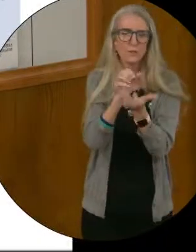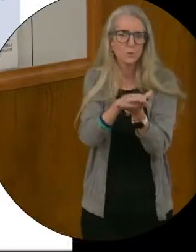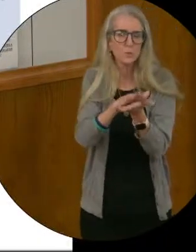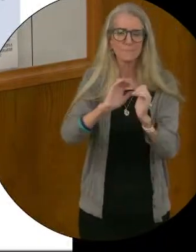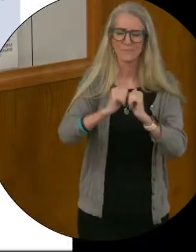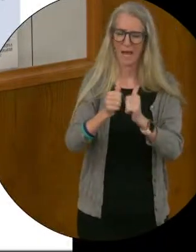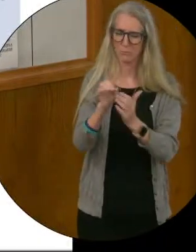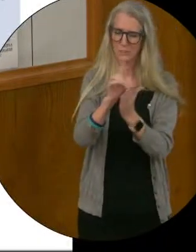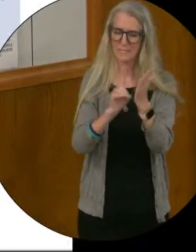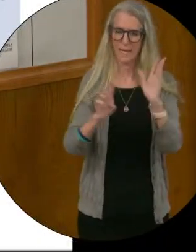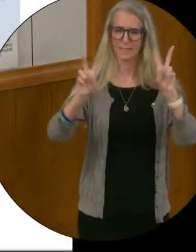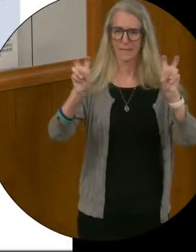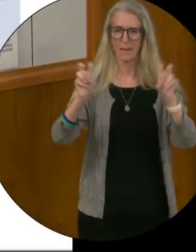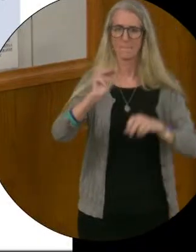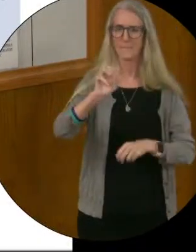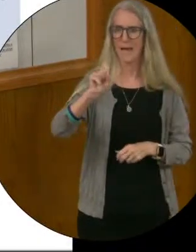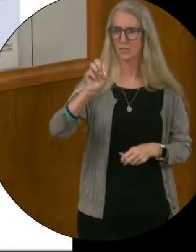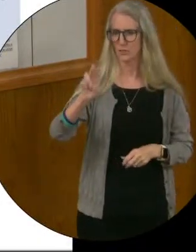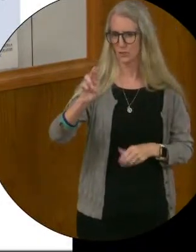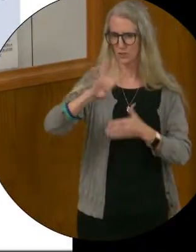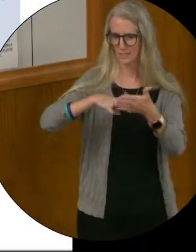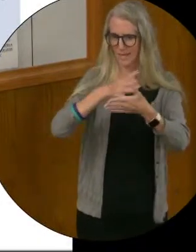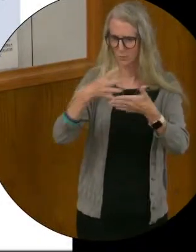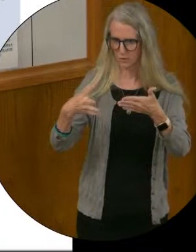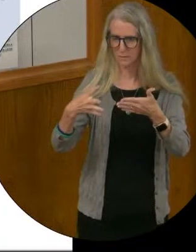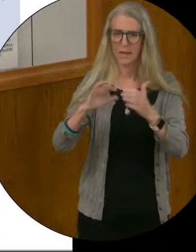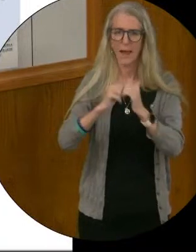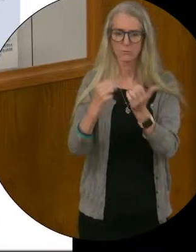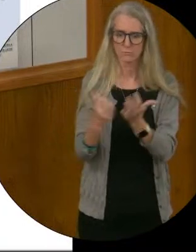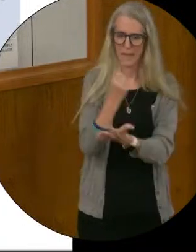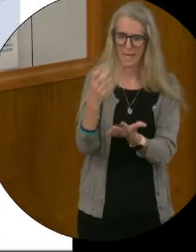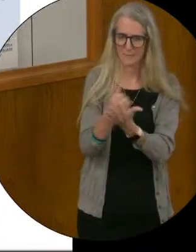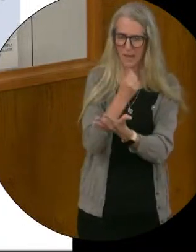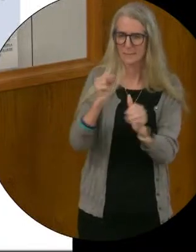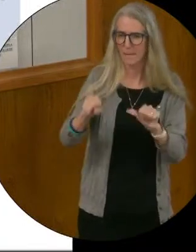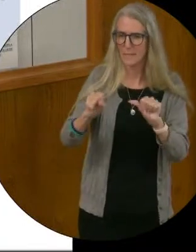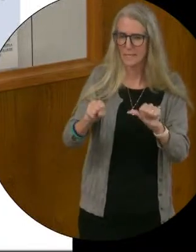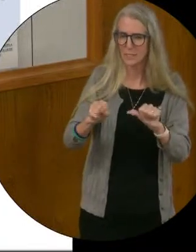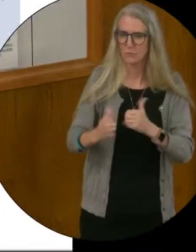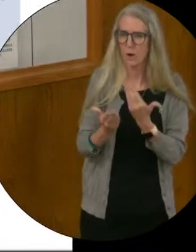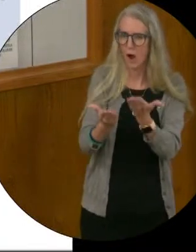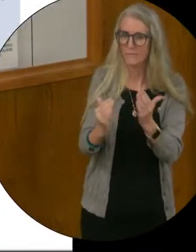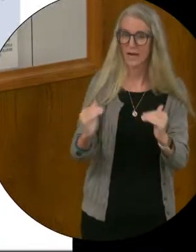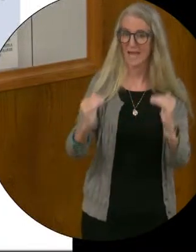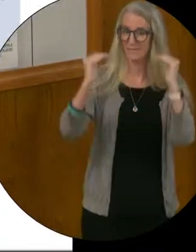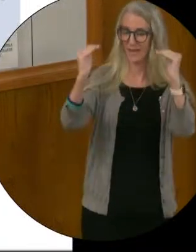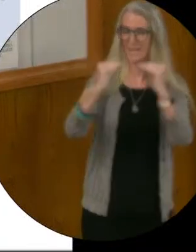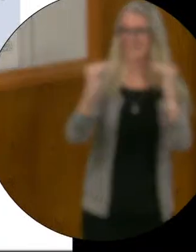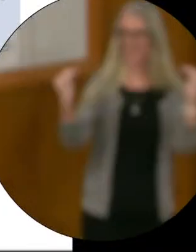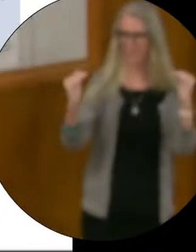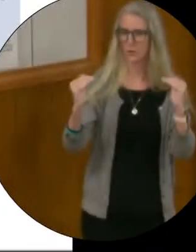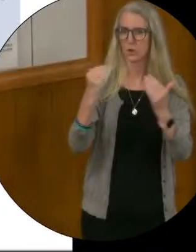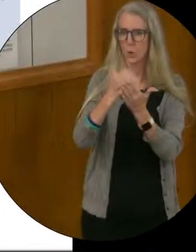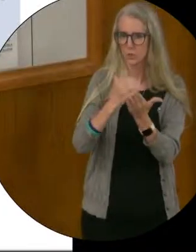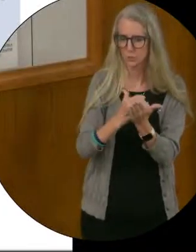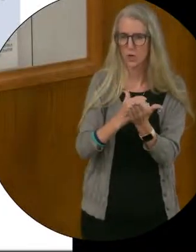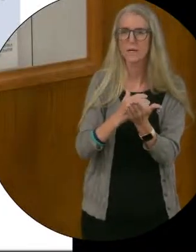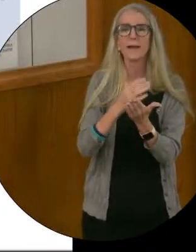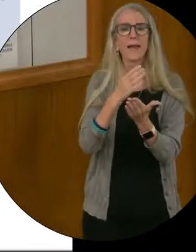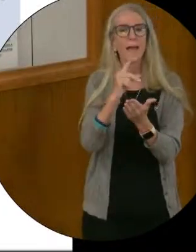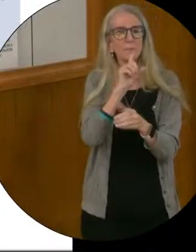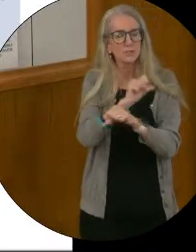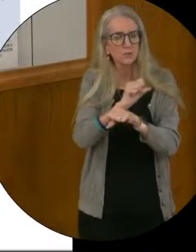design master schedules and how to maximize their ability to offer advanced level coursework and to make sure that we're